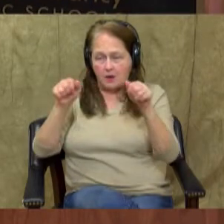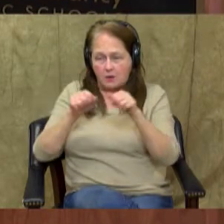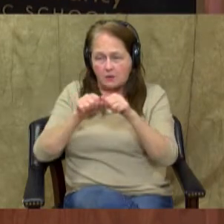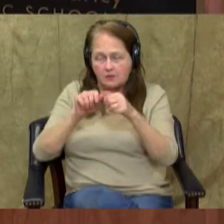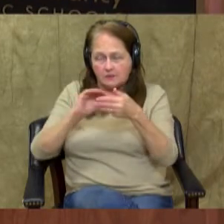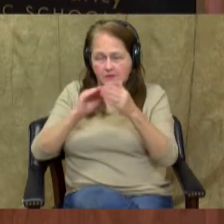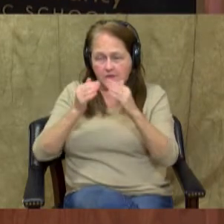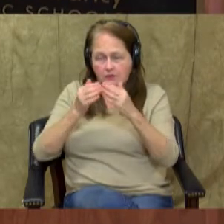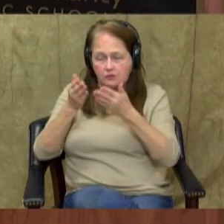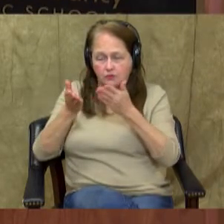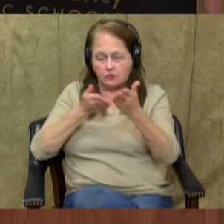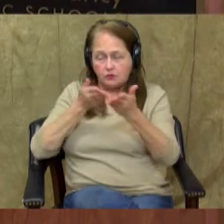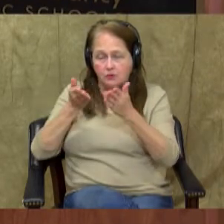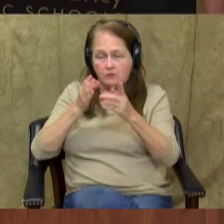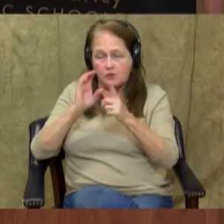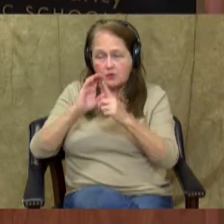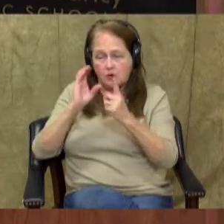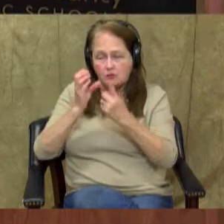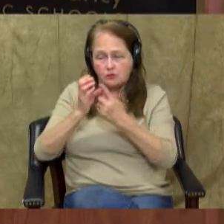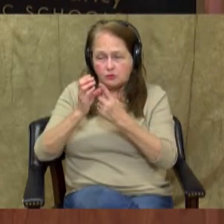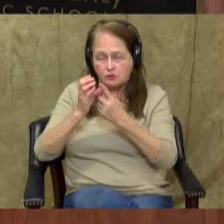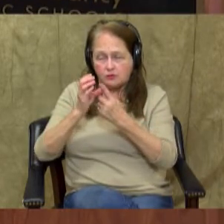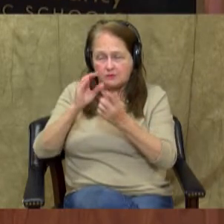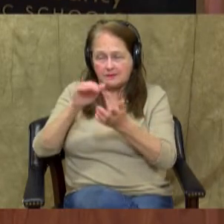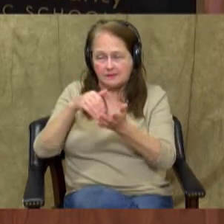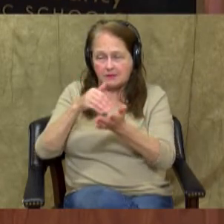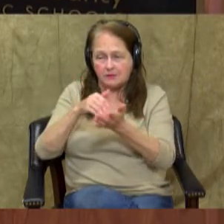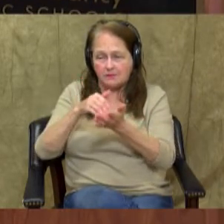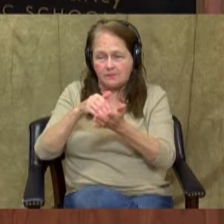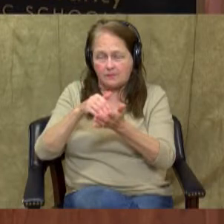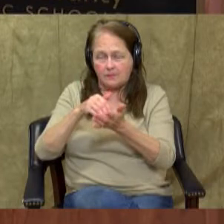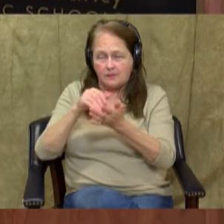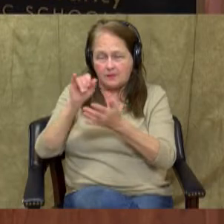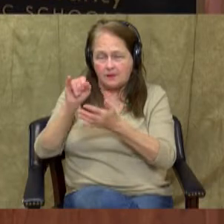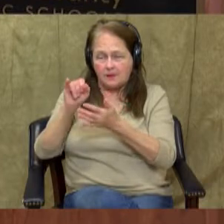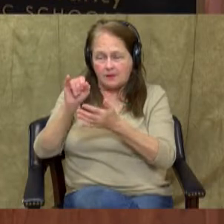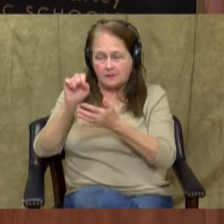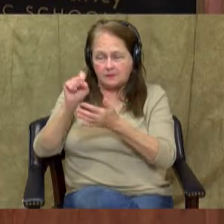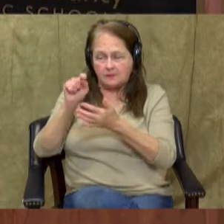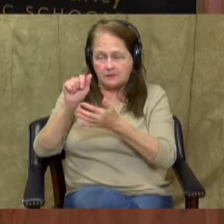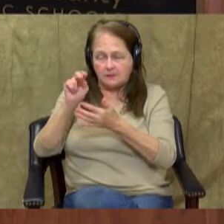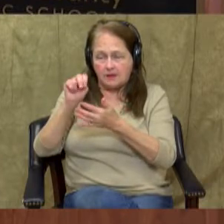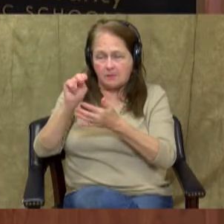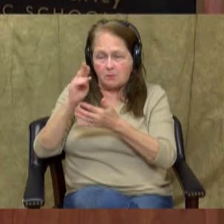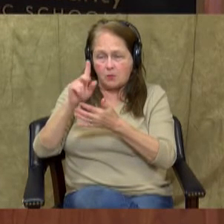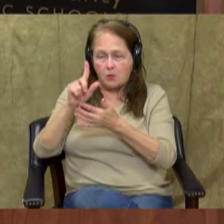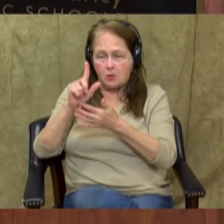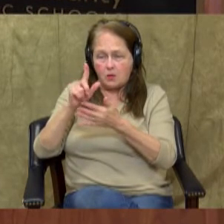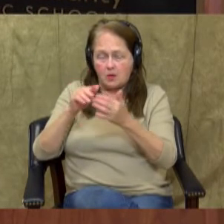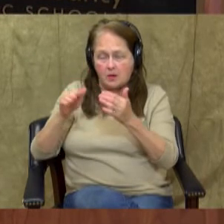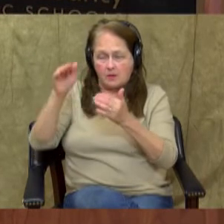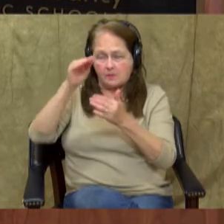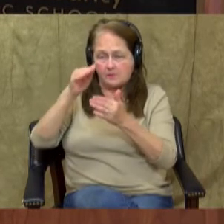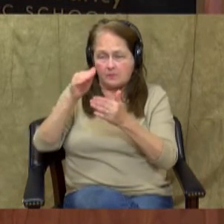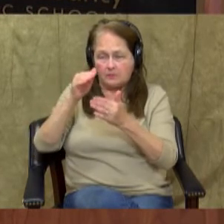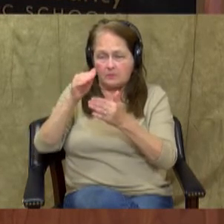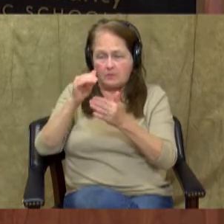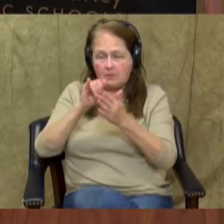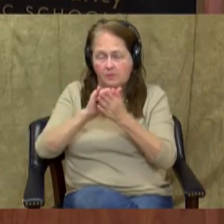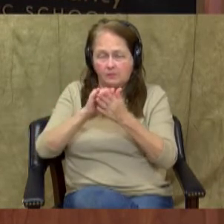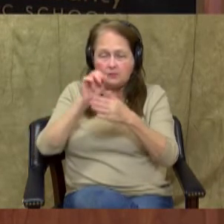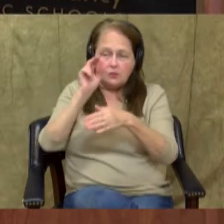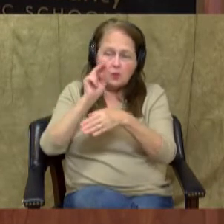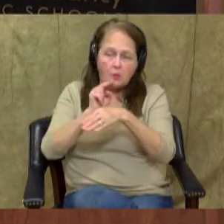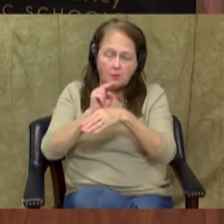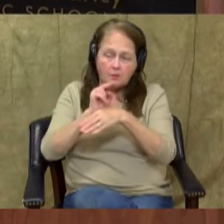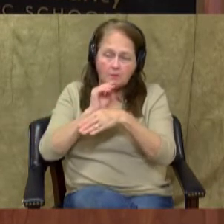Cities also serve as cultural industrial centers. Here's a view of Istanbul, Turkey. That's the Hagia Sophia. That used to be